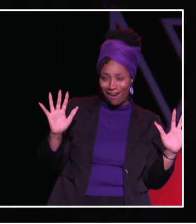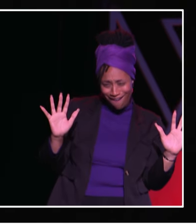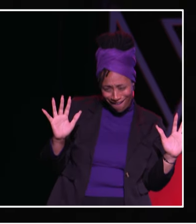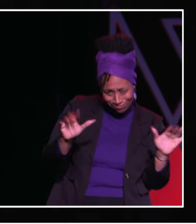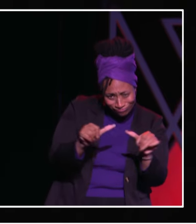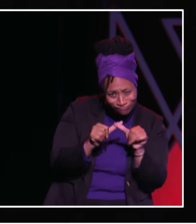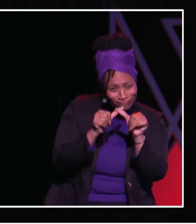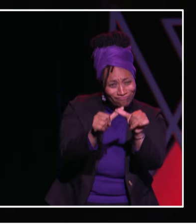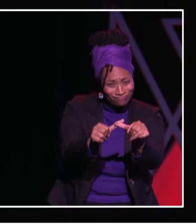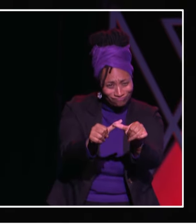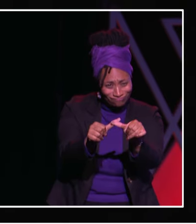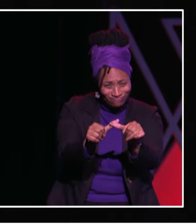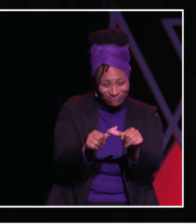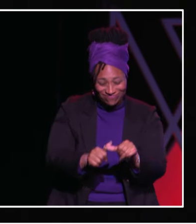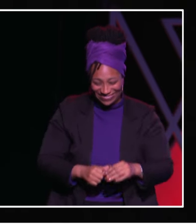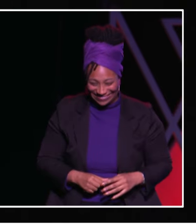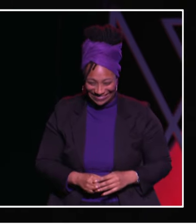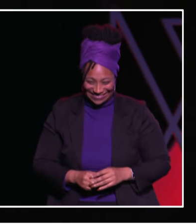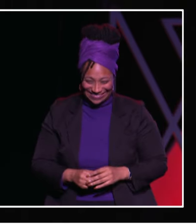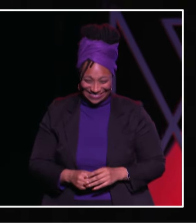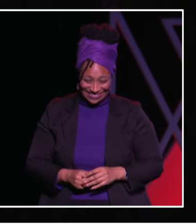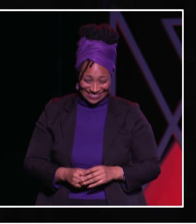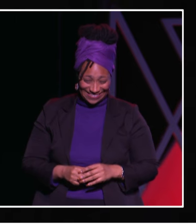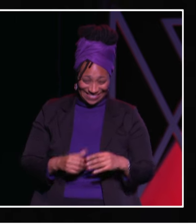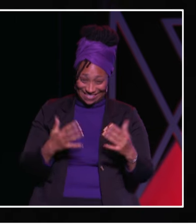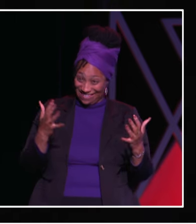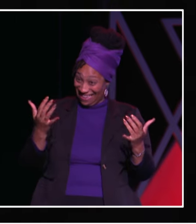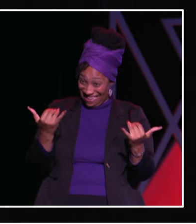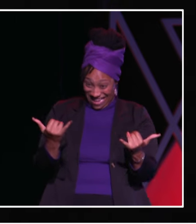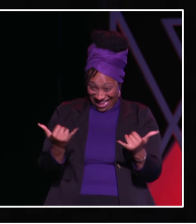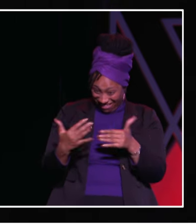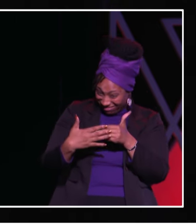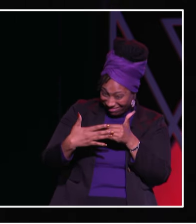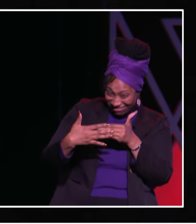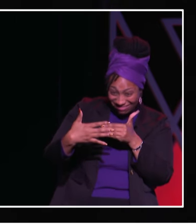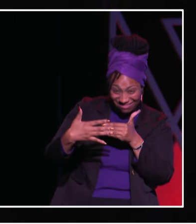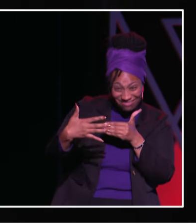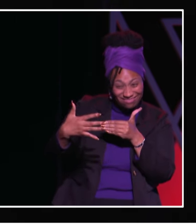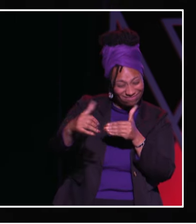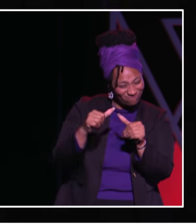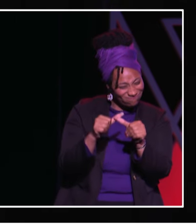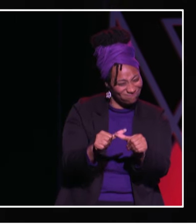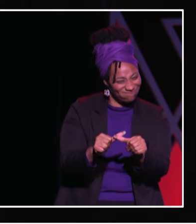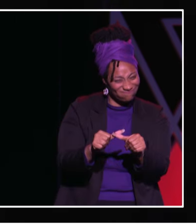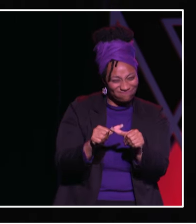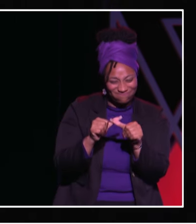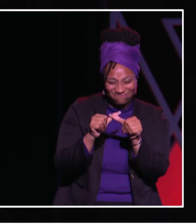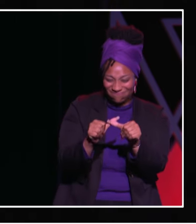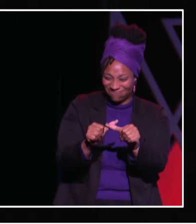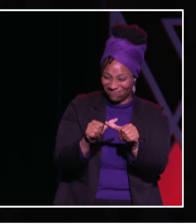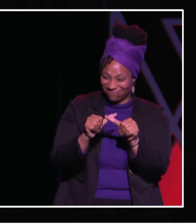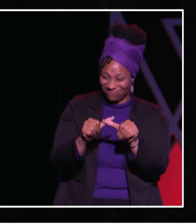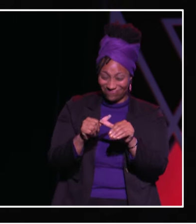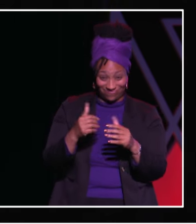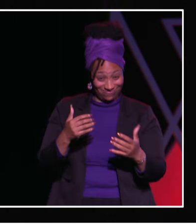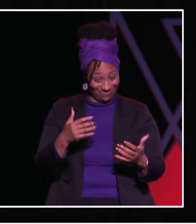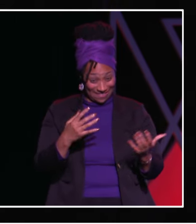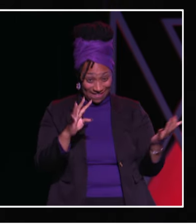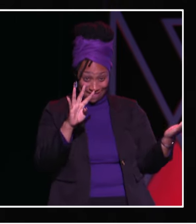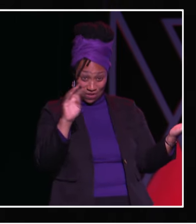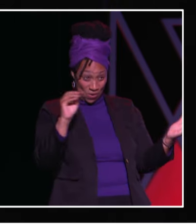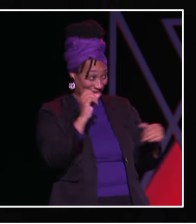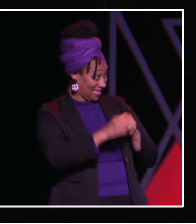that tradition. For 40 years, the Mayor's Arts Awards has honored and elevated artists, visionaries,